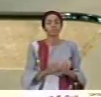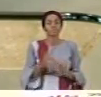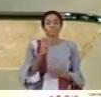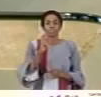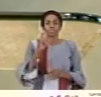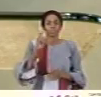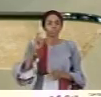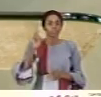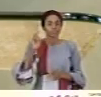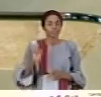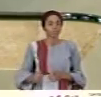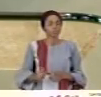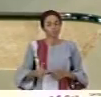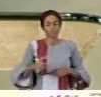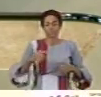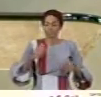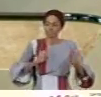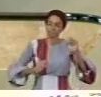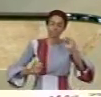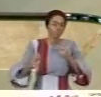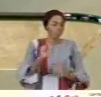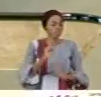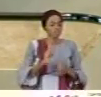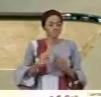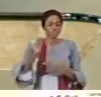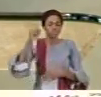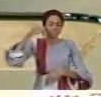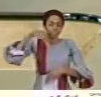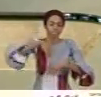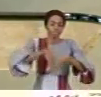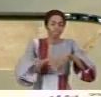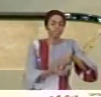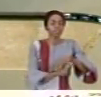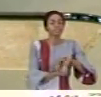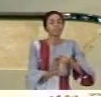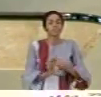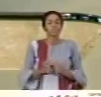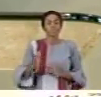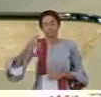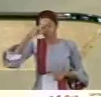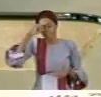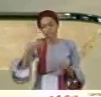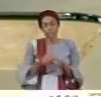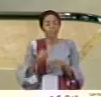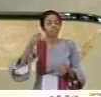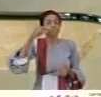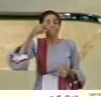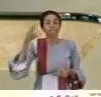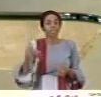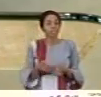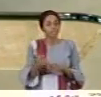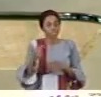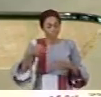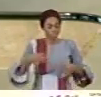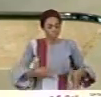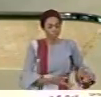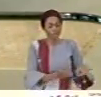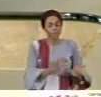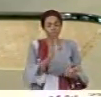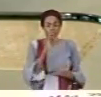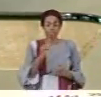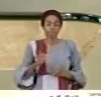You must strive to enter in, enter in.